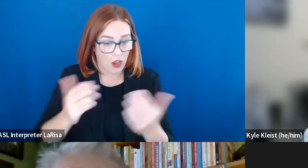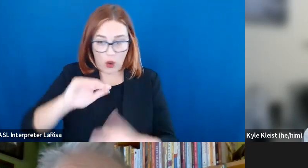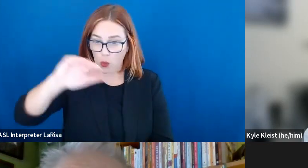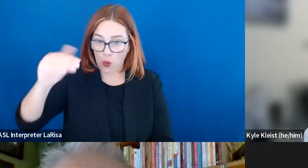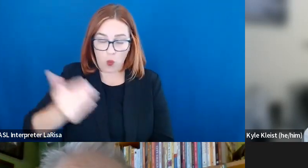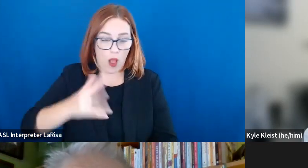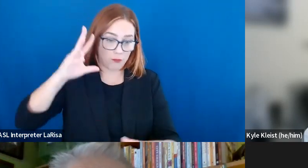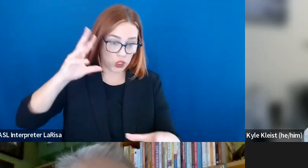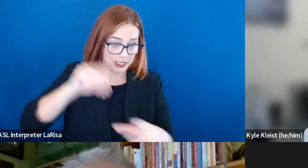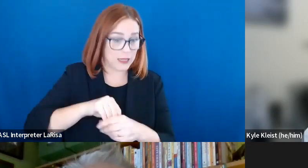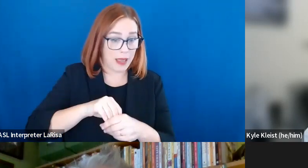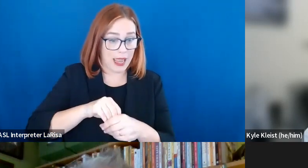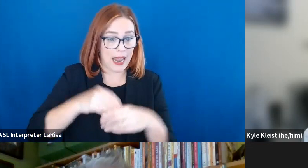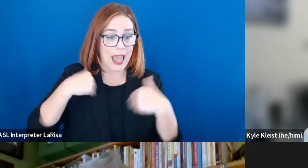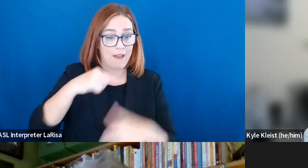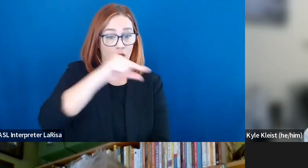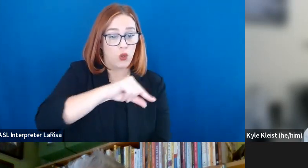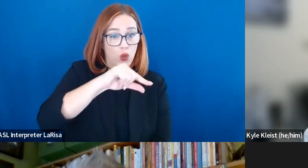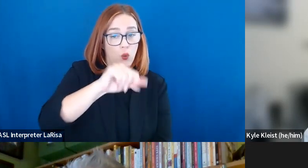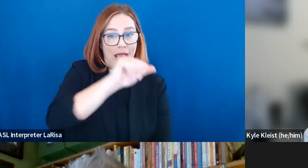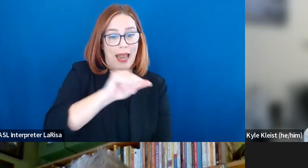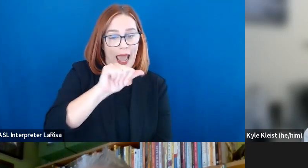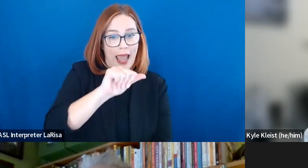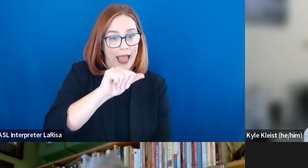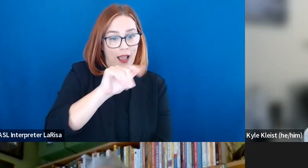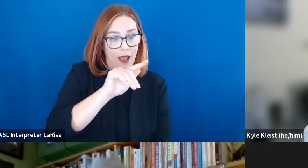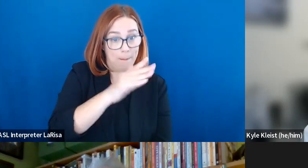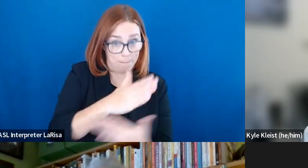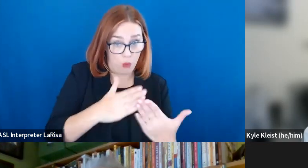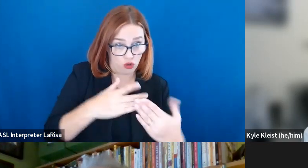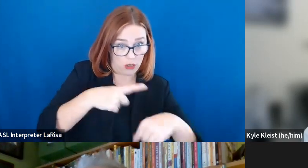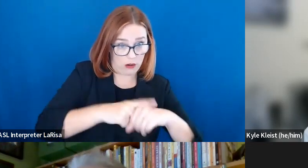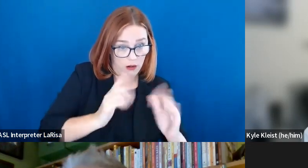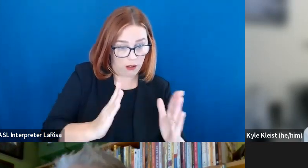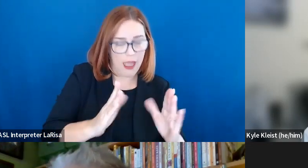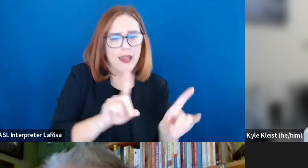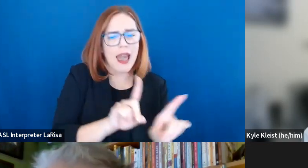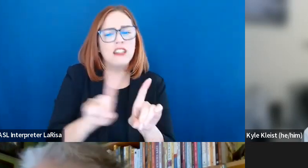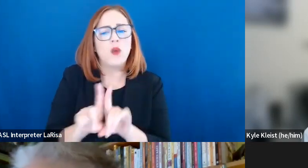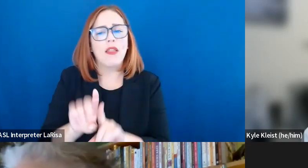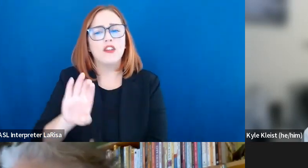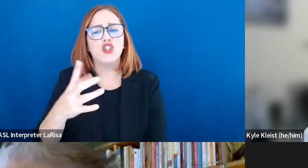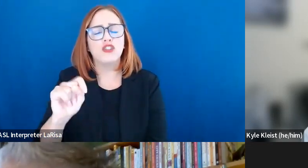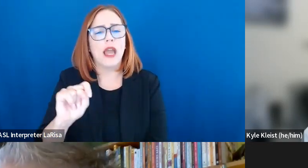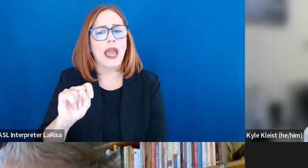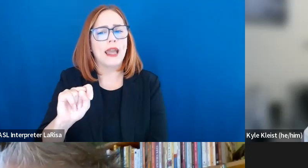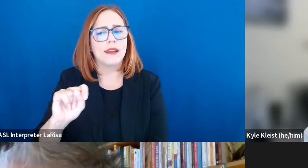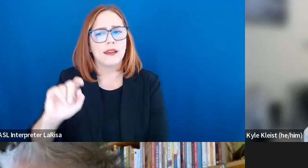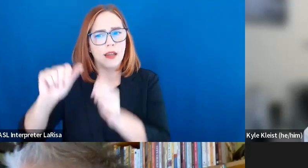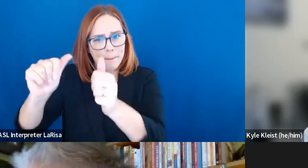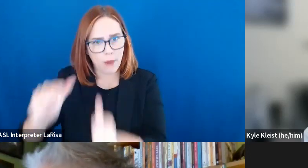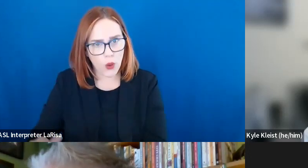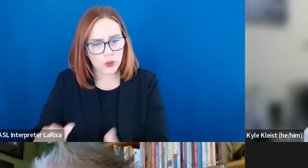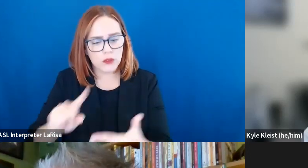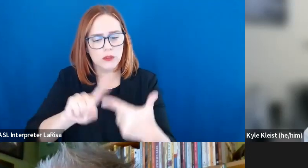Q&A portion. We also have the chat, and you are welcome to raise your hand. And we would be happy to give you the opportunity